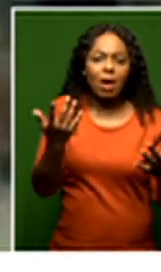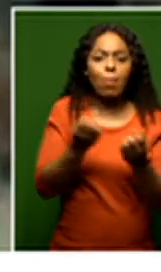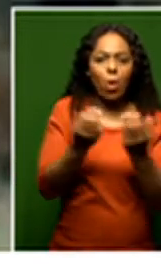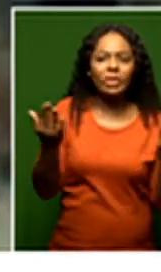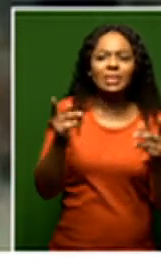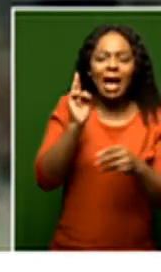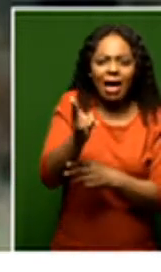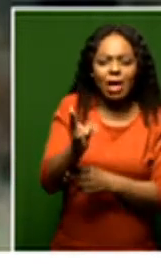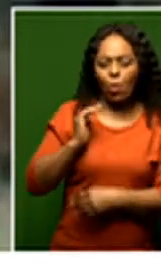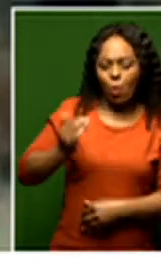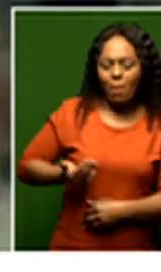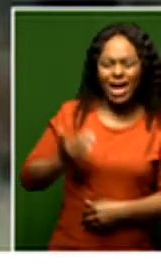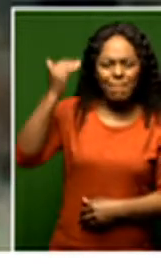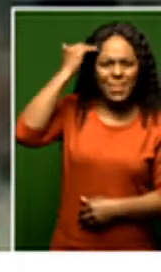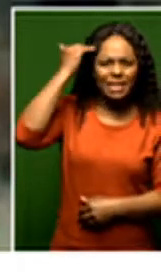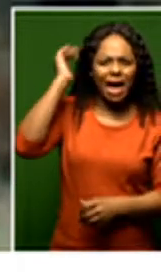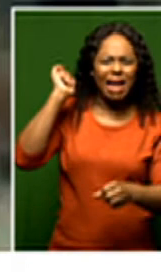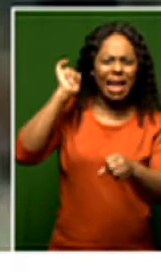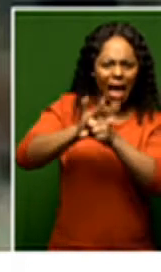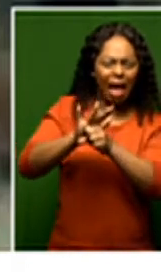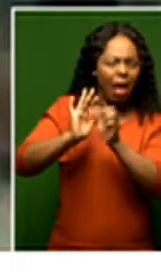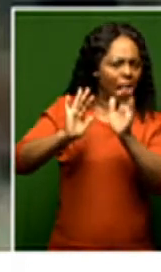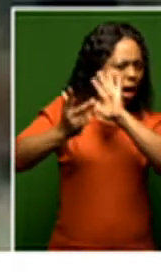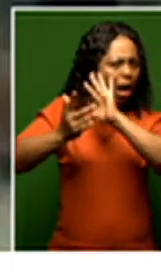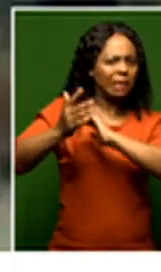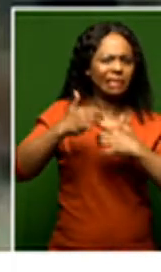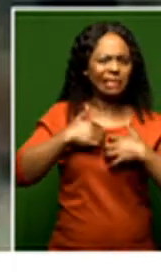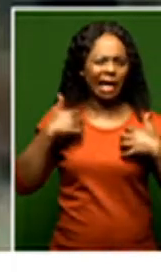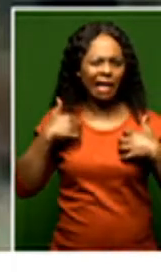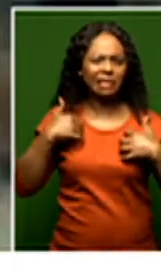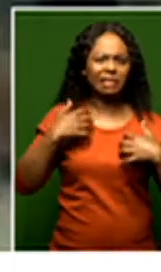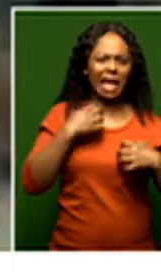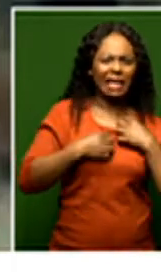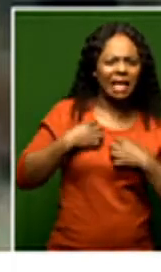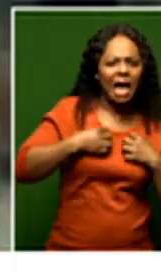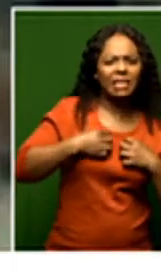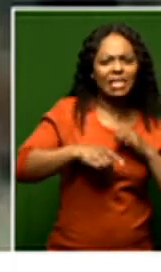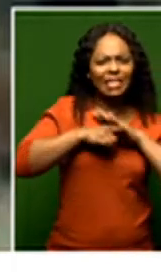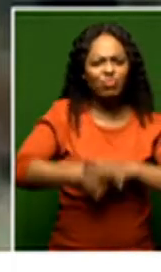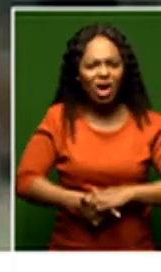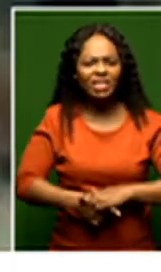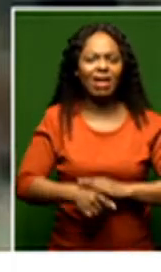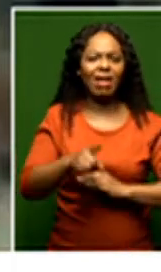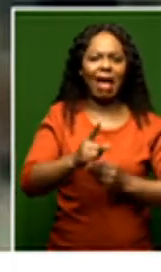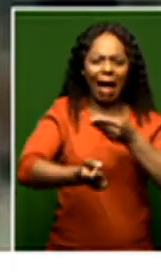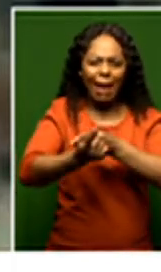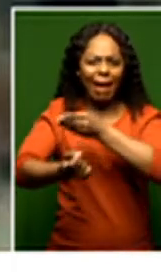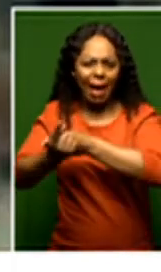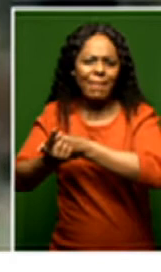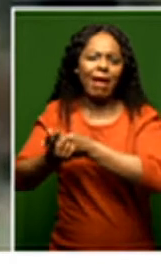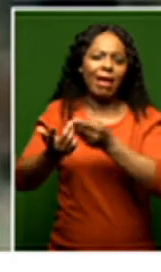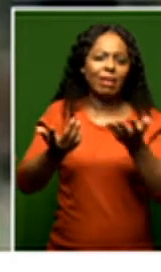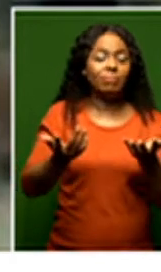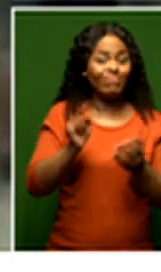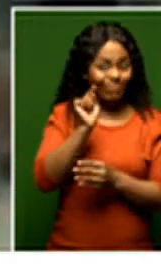mental, emotional level, where there's greater incidence of stress and anxiety and depression. So this is